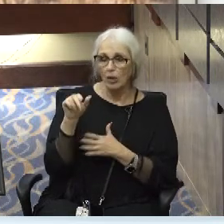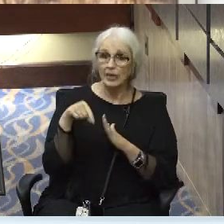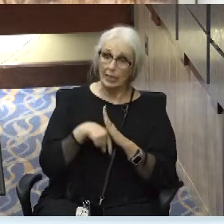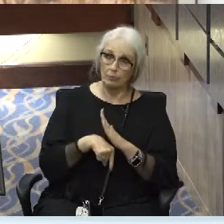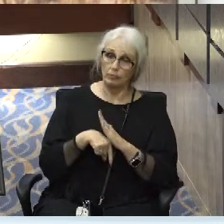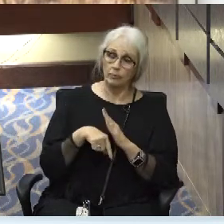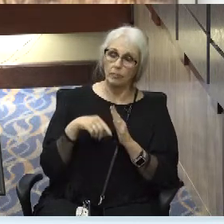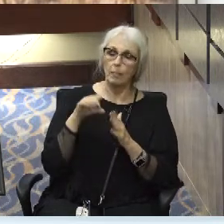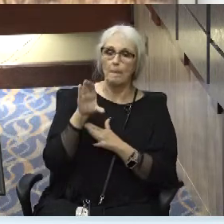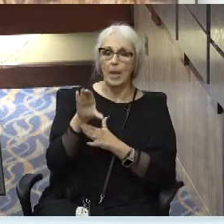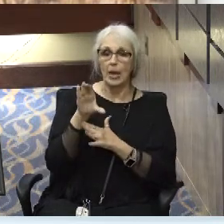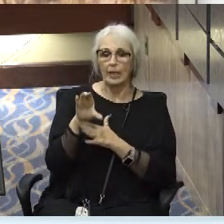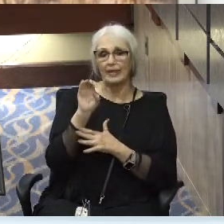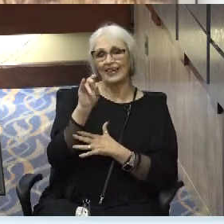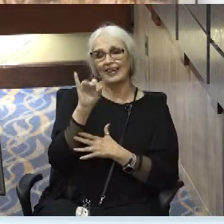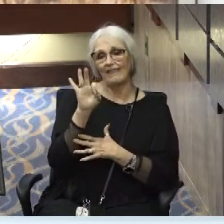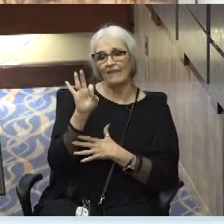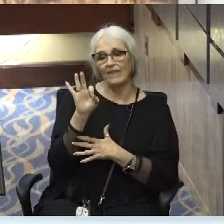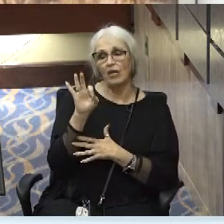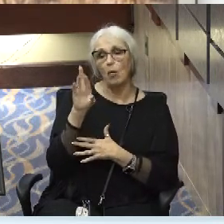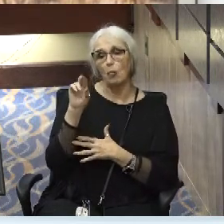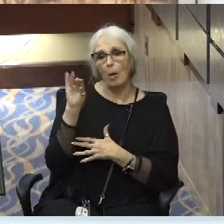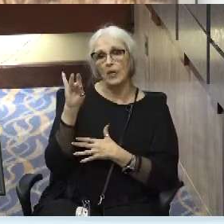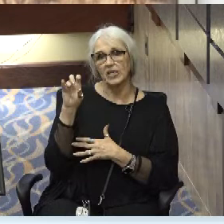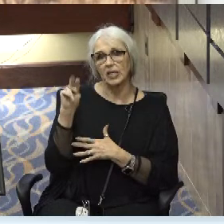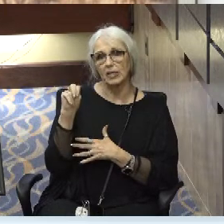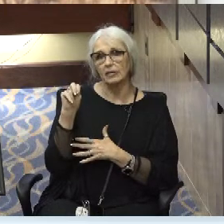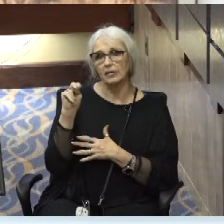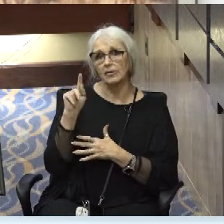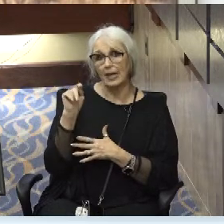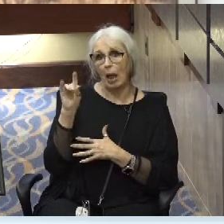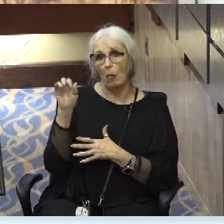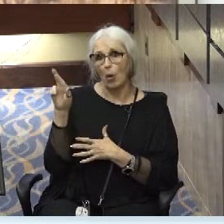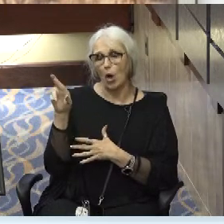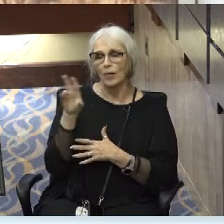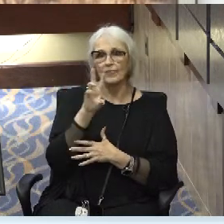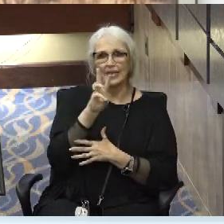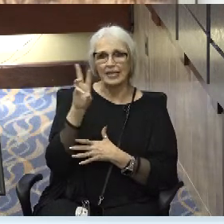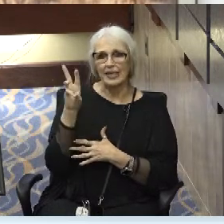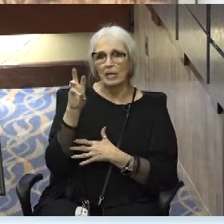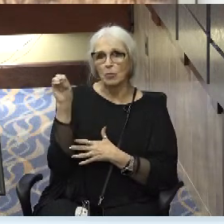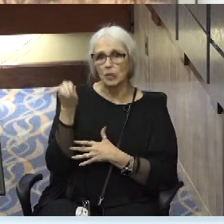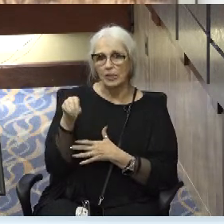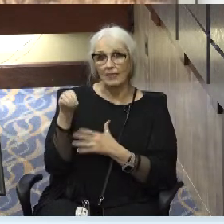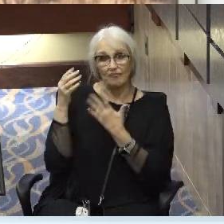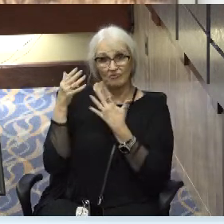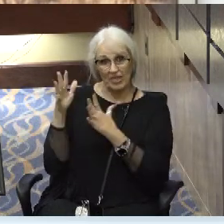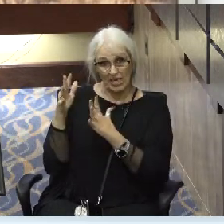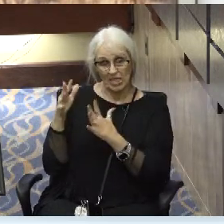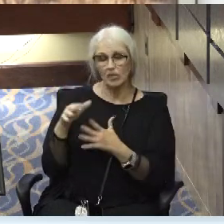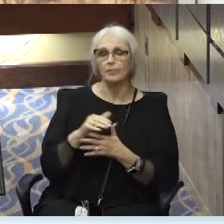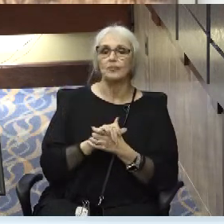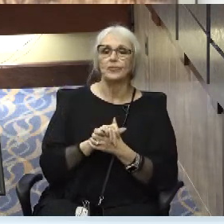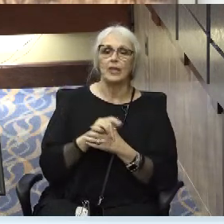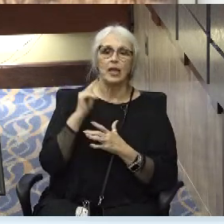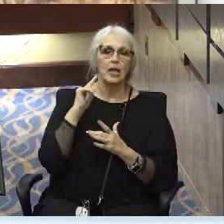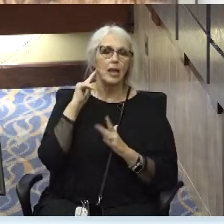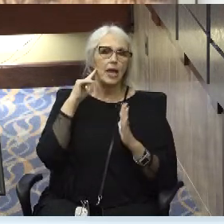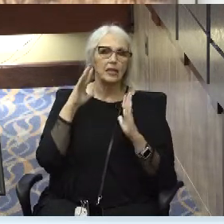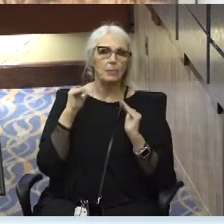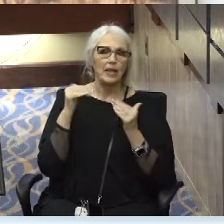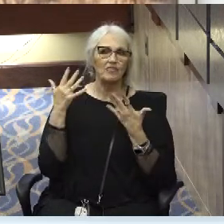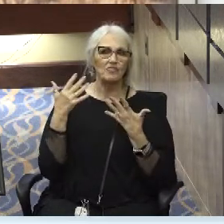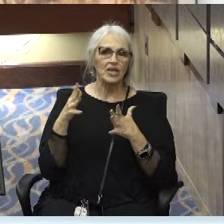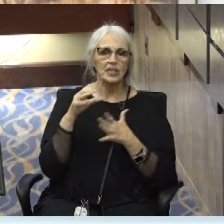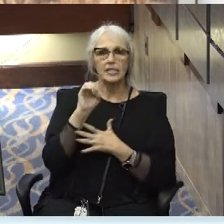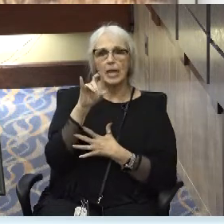This is from Baylor's Clifton Robinson Tower to Webster Avenue. It's 66% complete. Estimated completion is